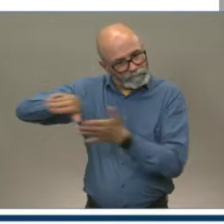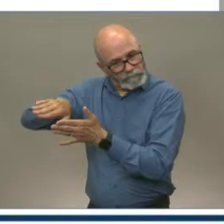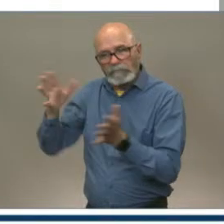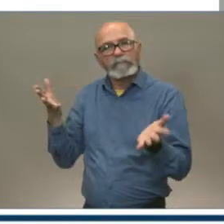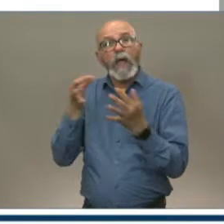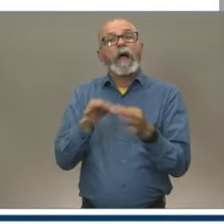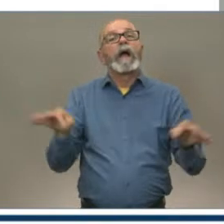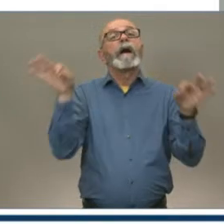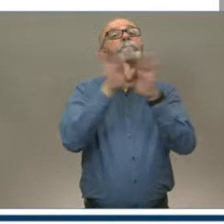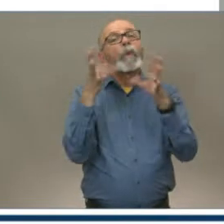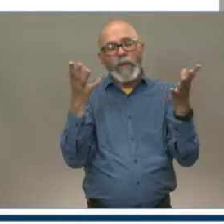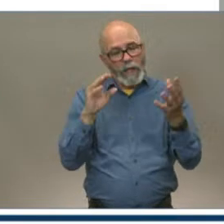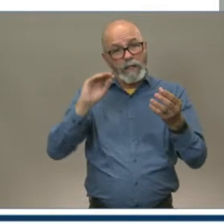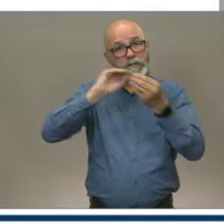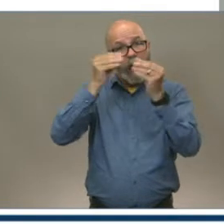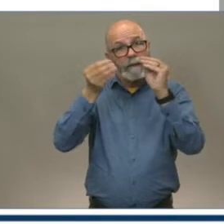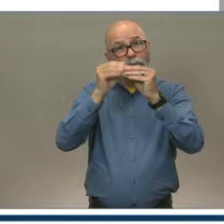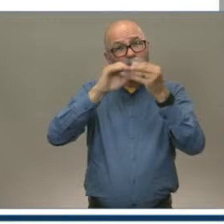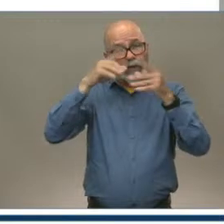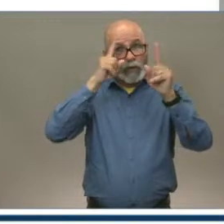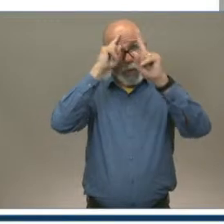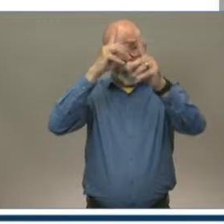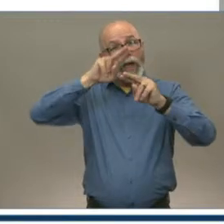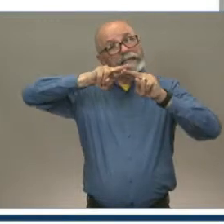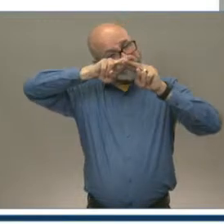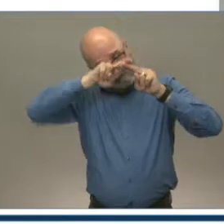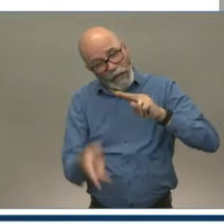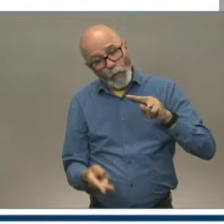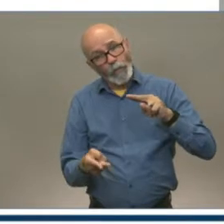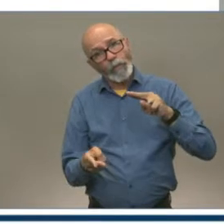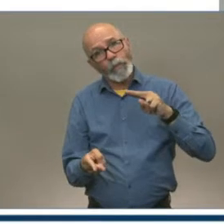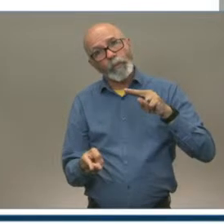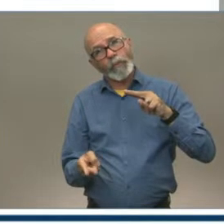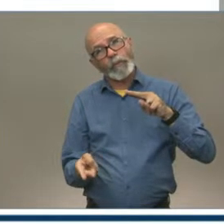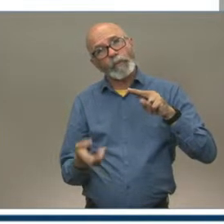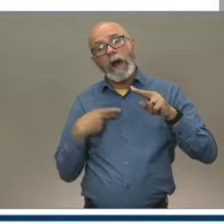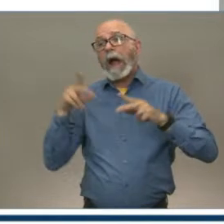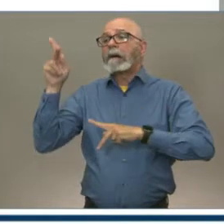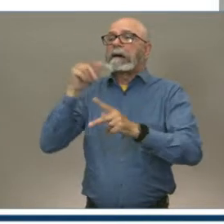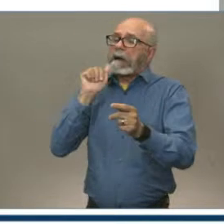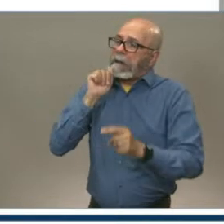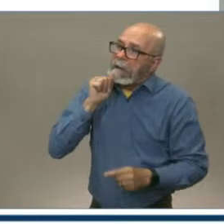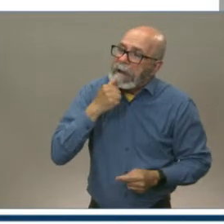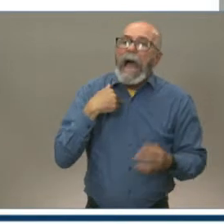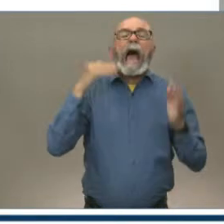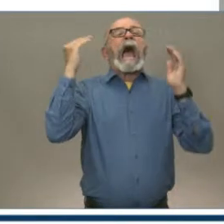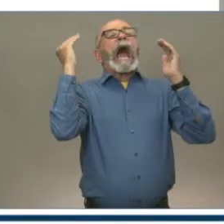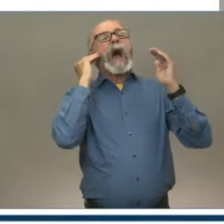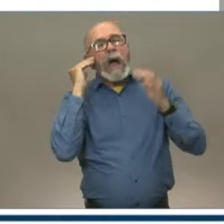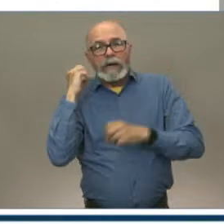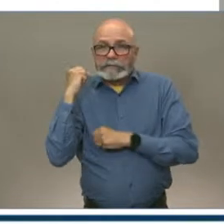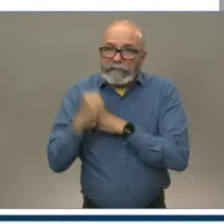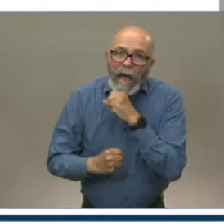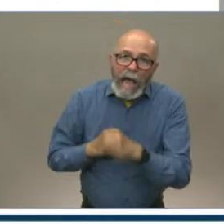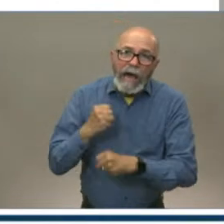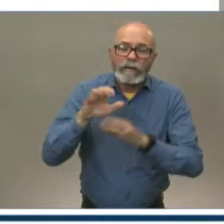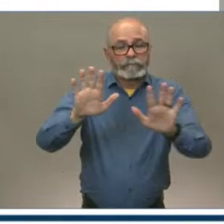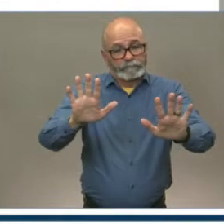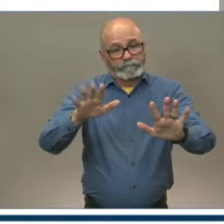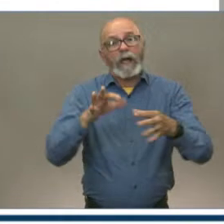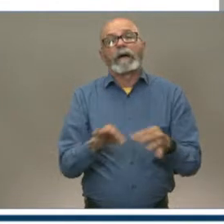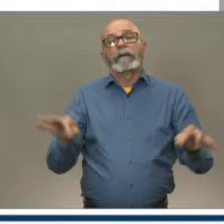This is the focus. It's a lot of pain for people and businesses, but the sooner that we can do this, the sooner we can start to think